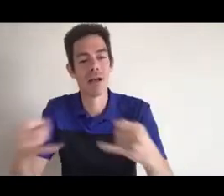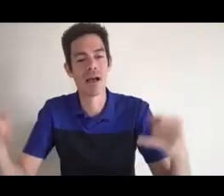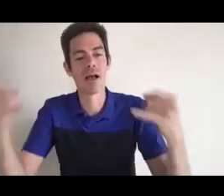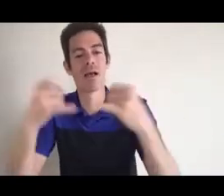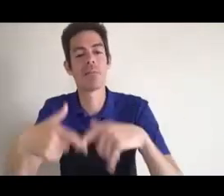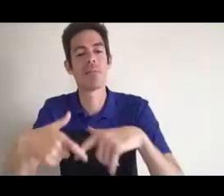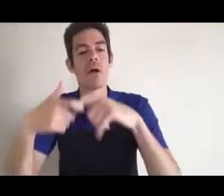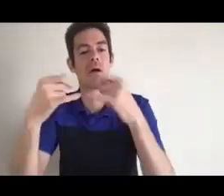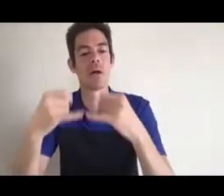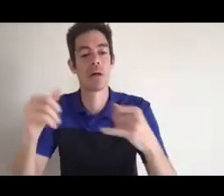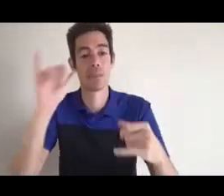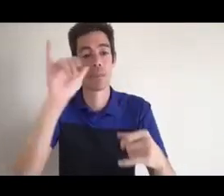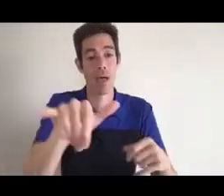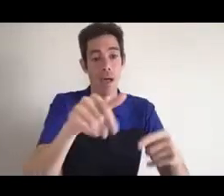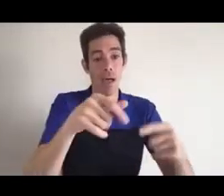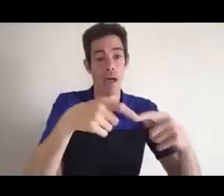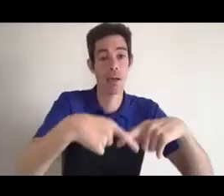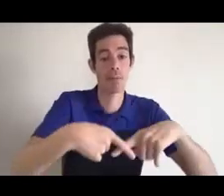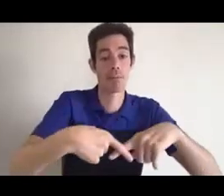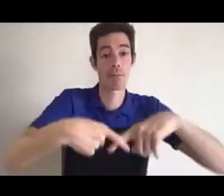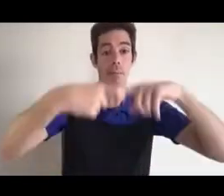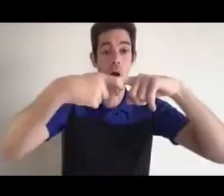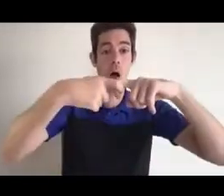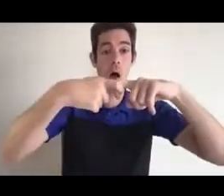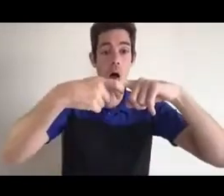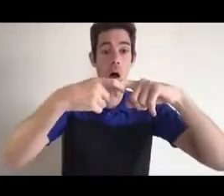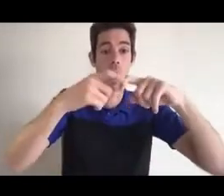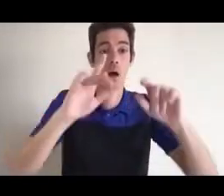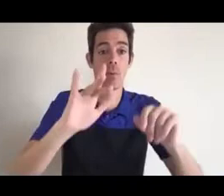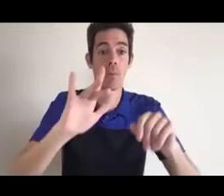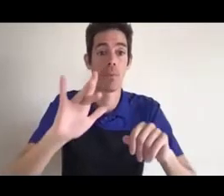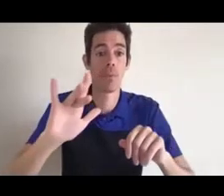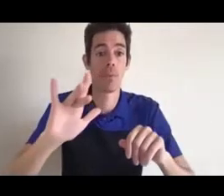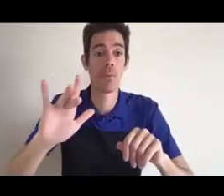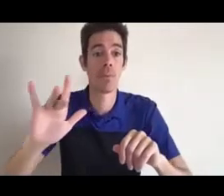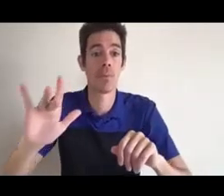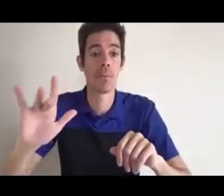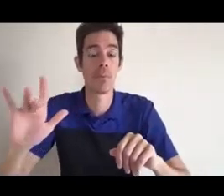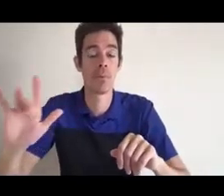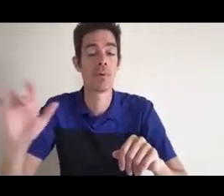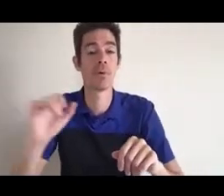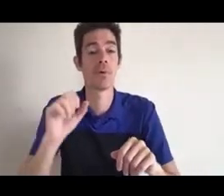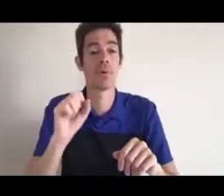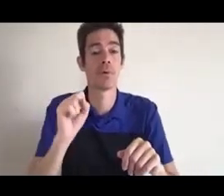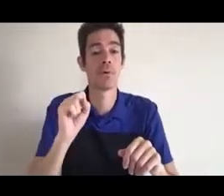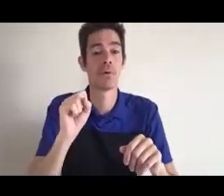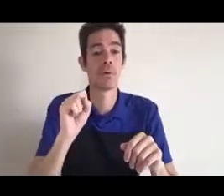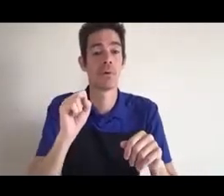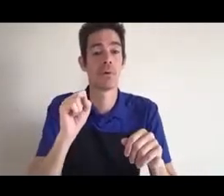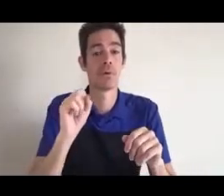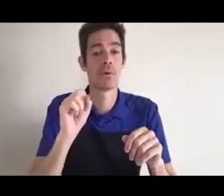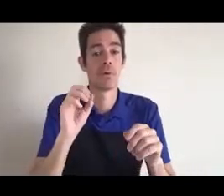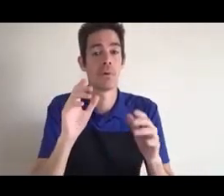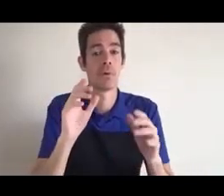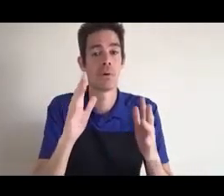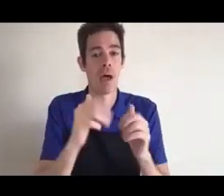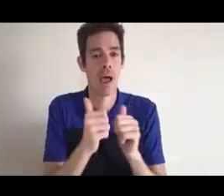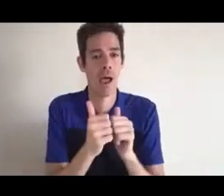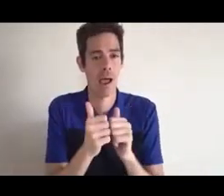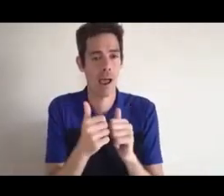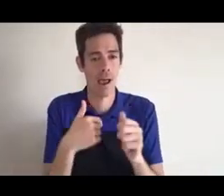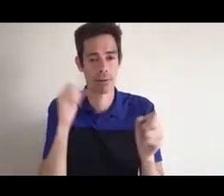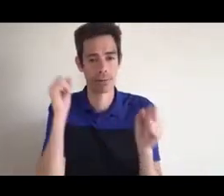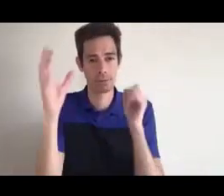And so there was just kind of an ongoing humming of the line. And so it's important to talk about